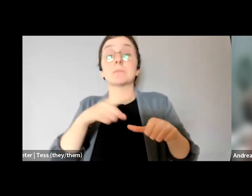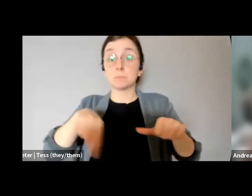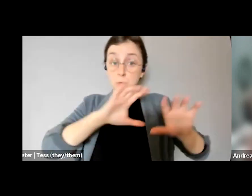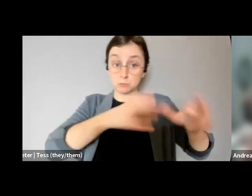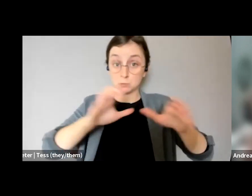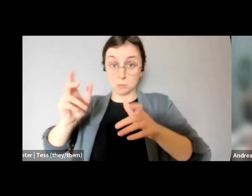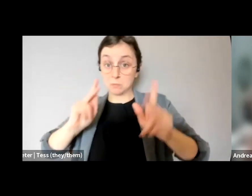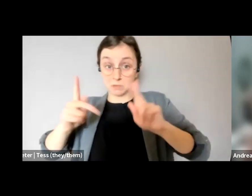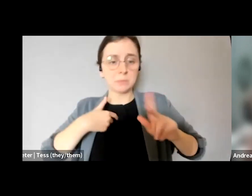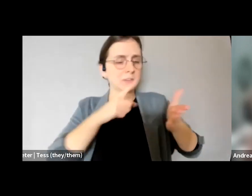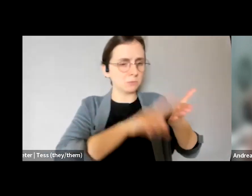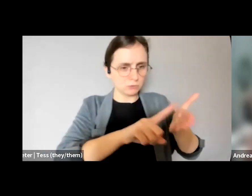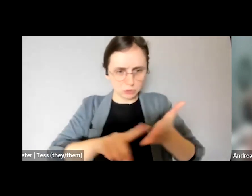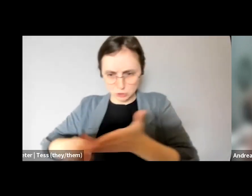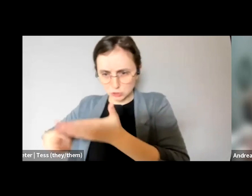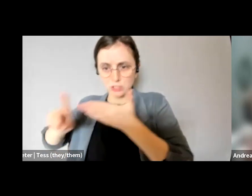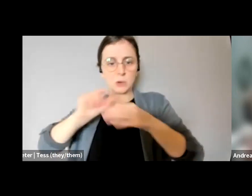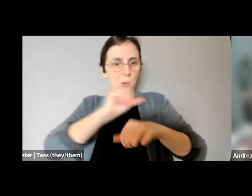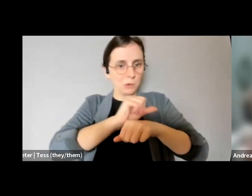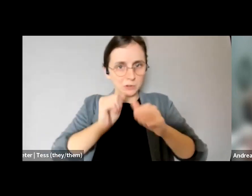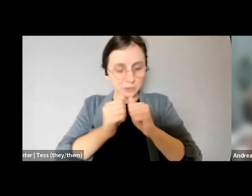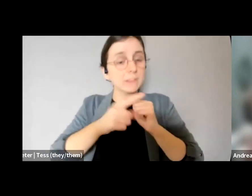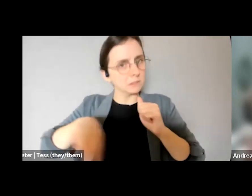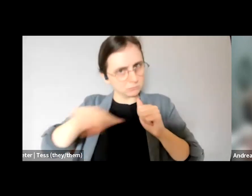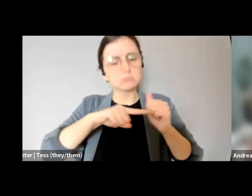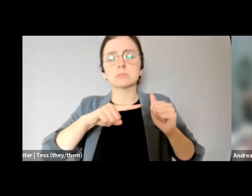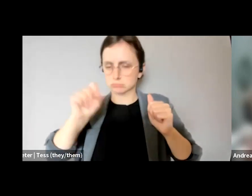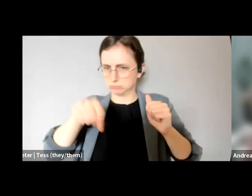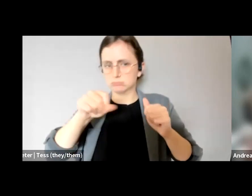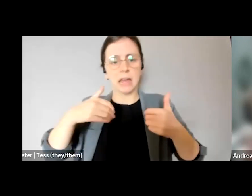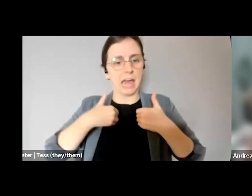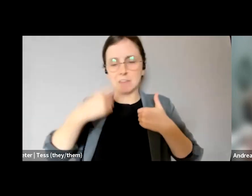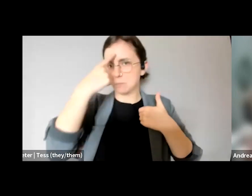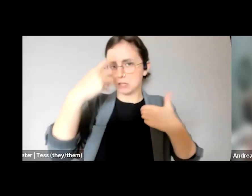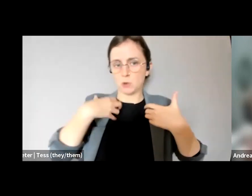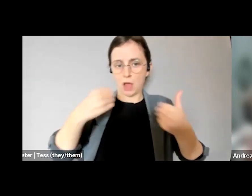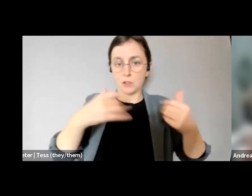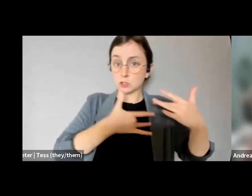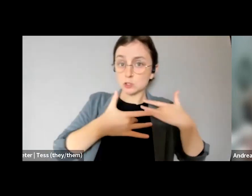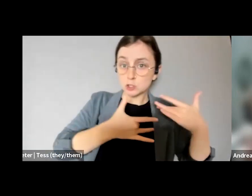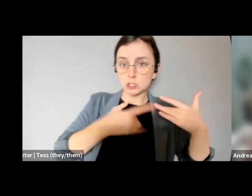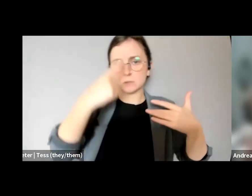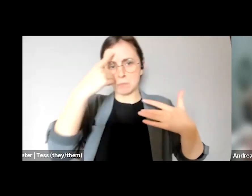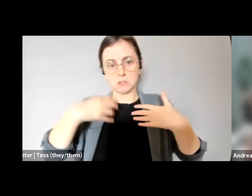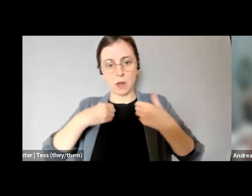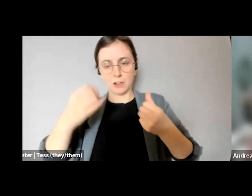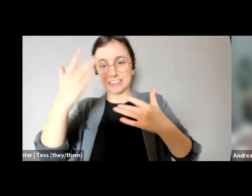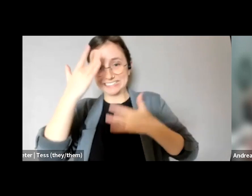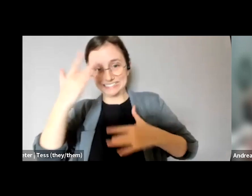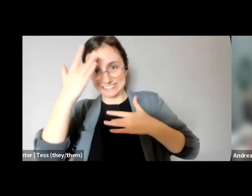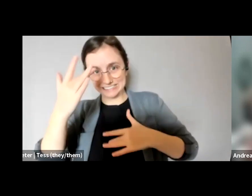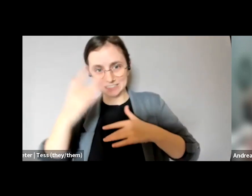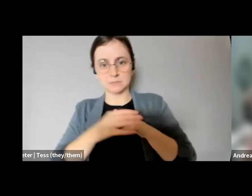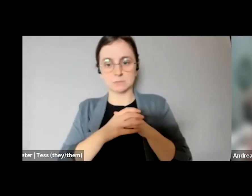those, obviously, who have mental health concerns or mental illness, those who use